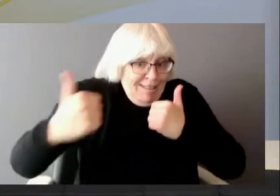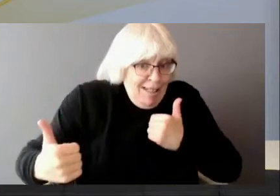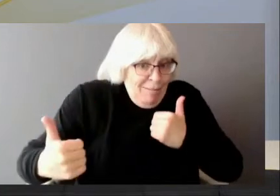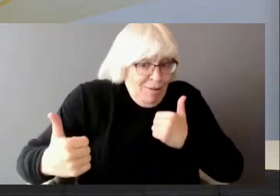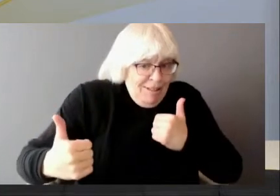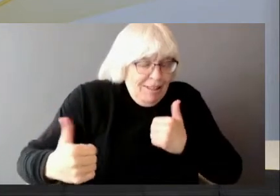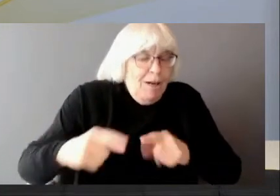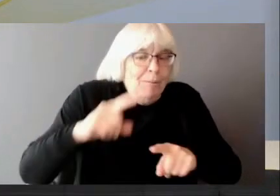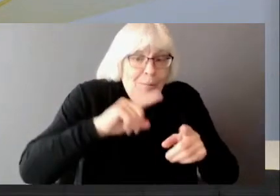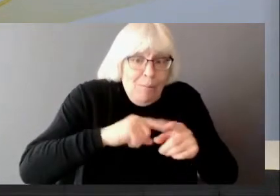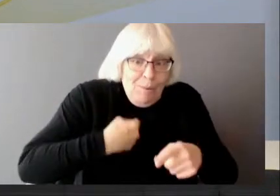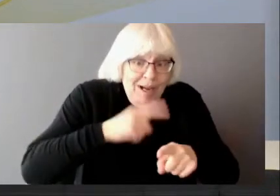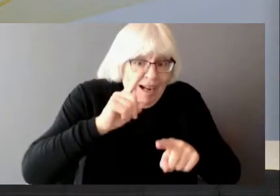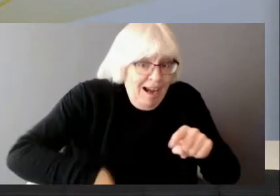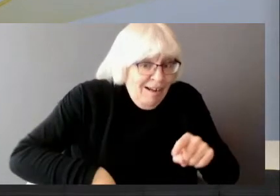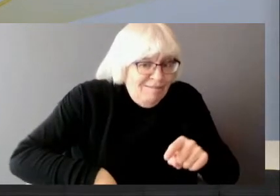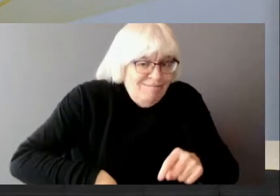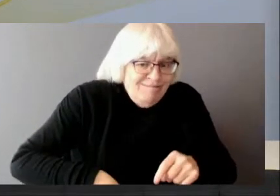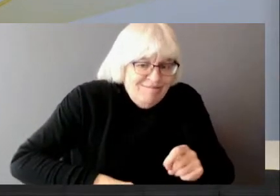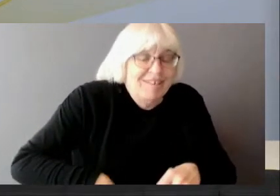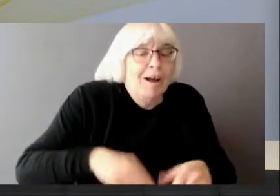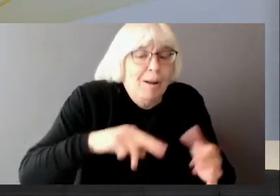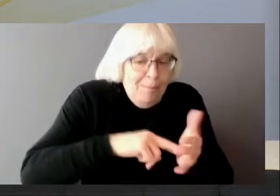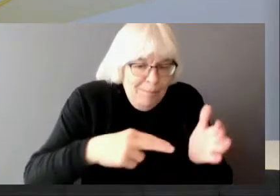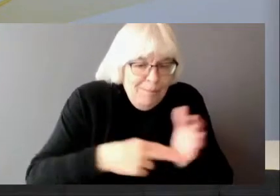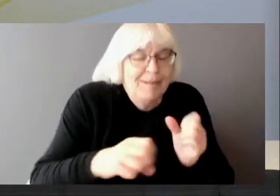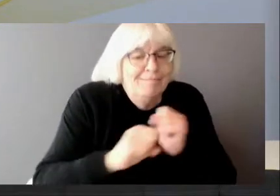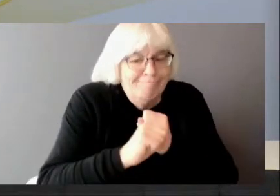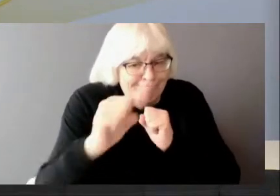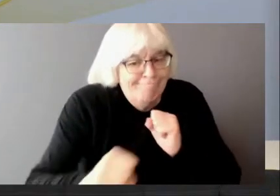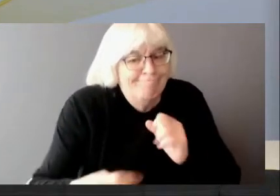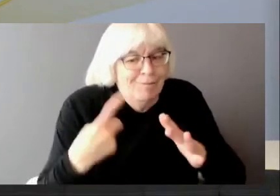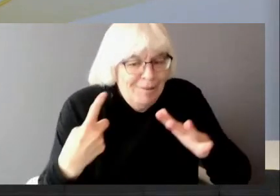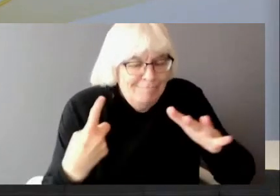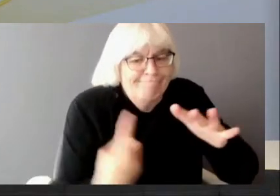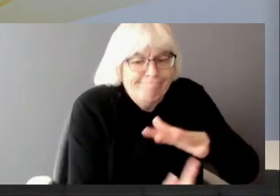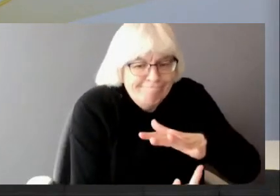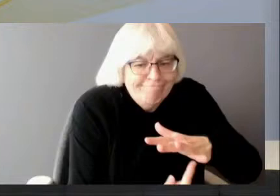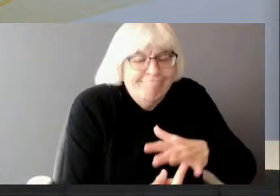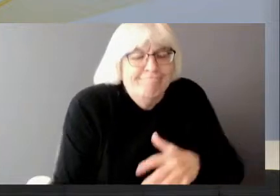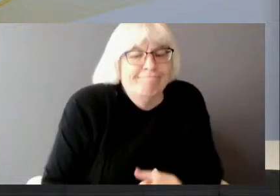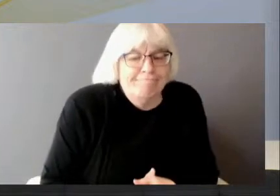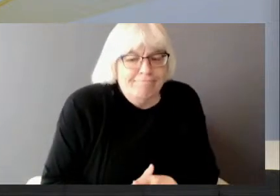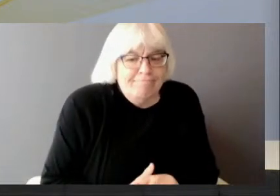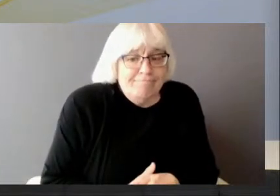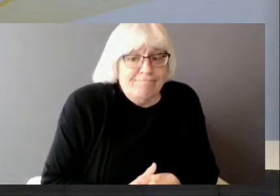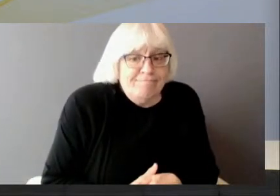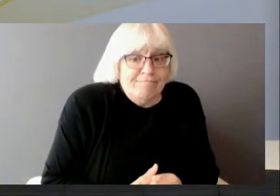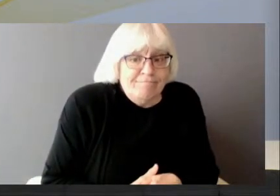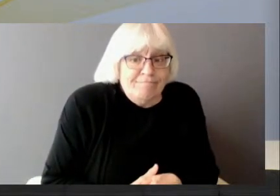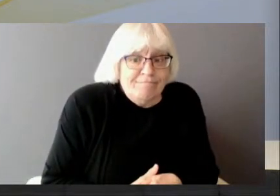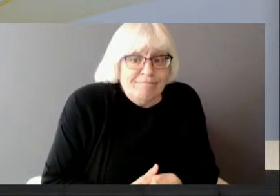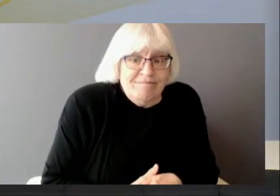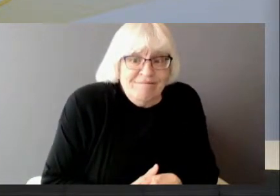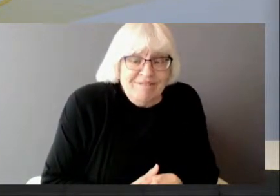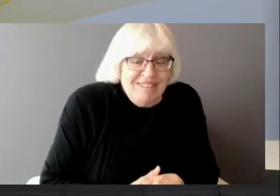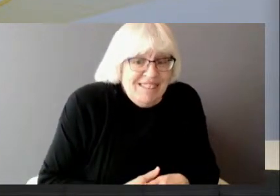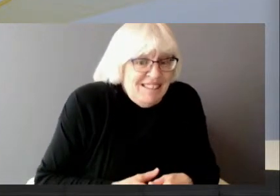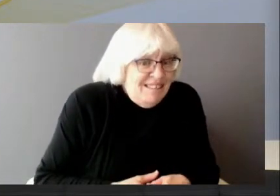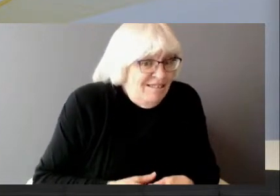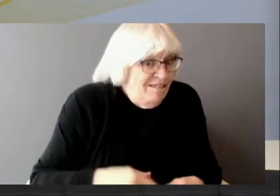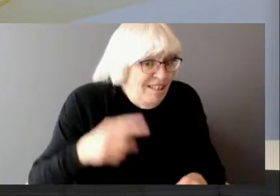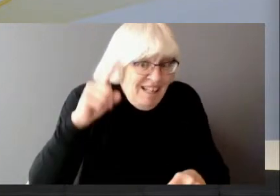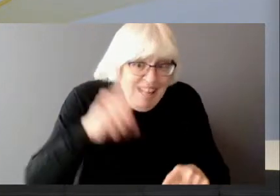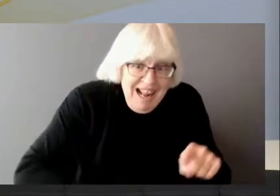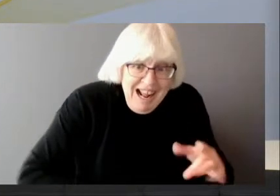period. I think one of the provinces extending that quarantine period from 14 days to 24 if you're isolating with